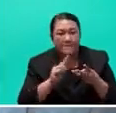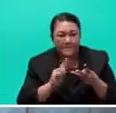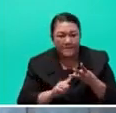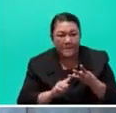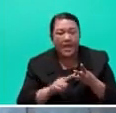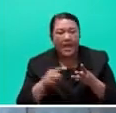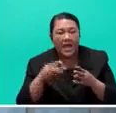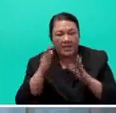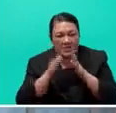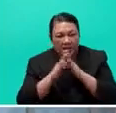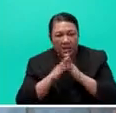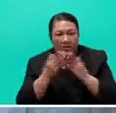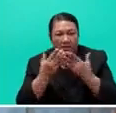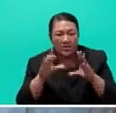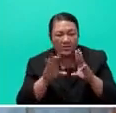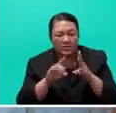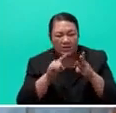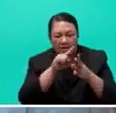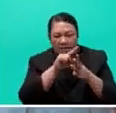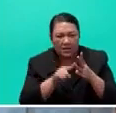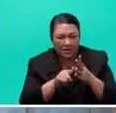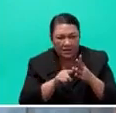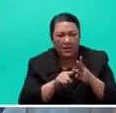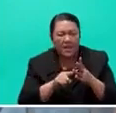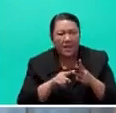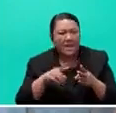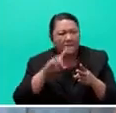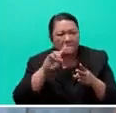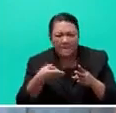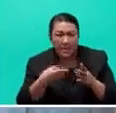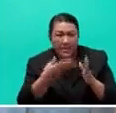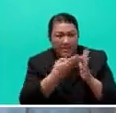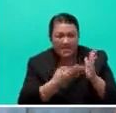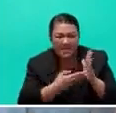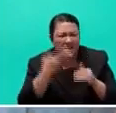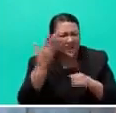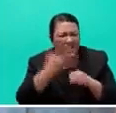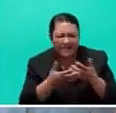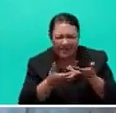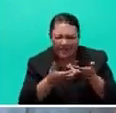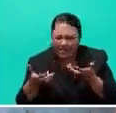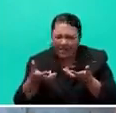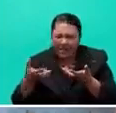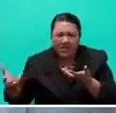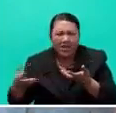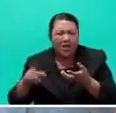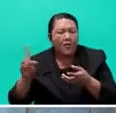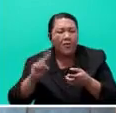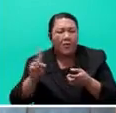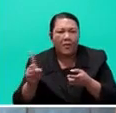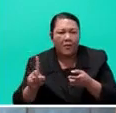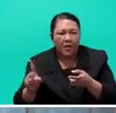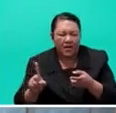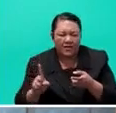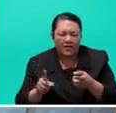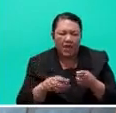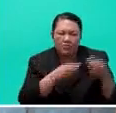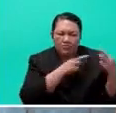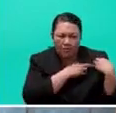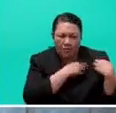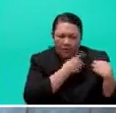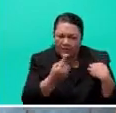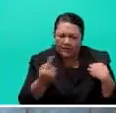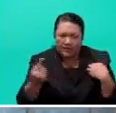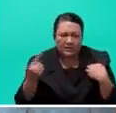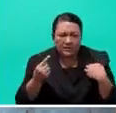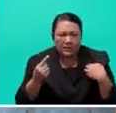what are the different roles of this particular 4 departments and agencies, and they were actually